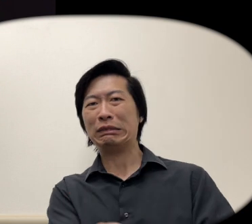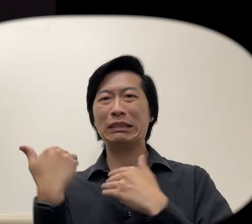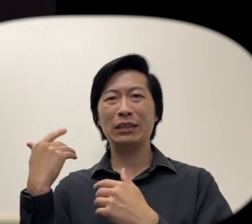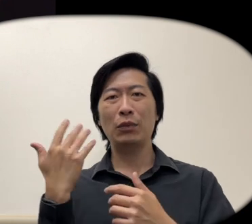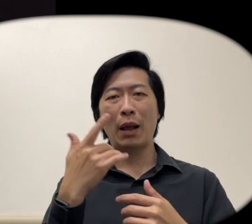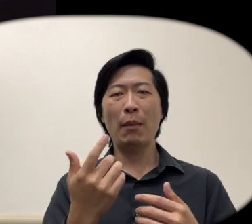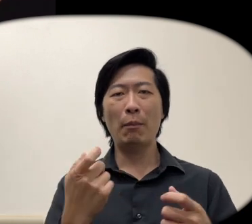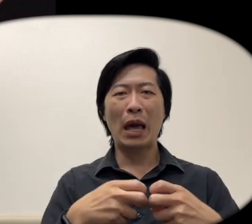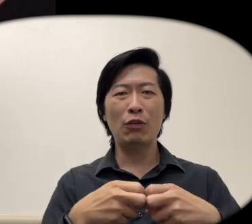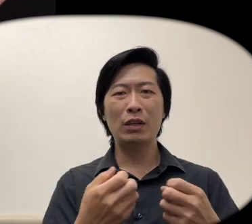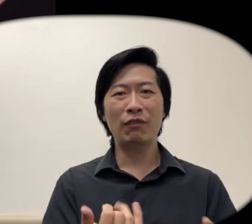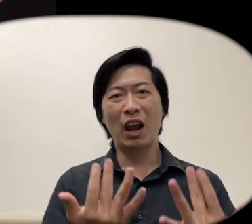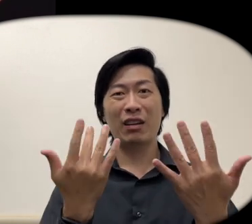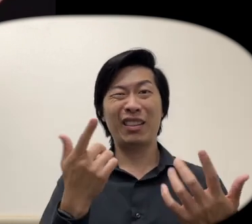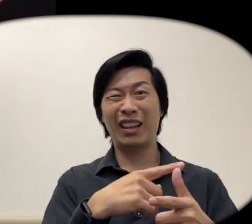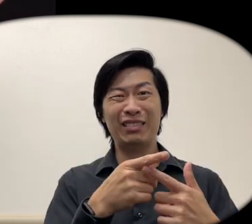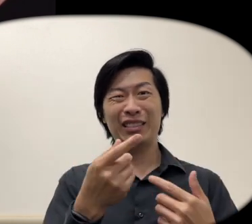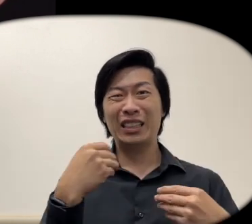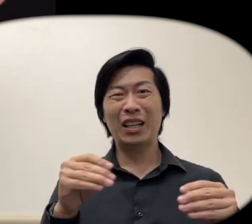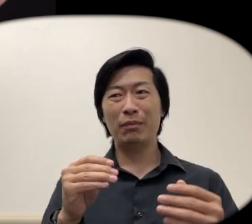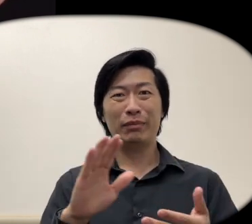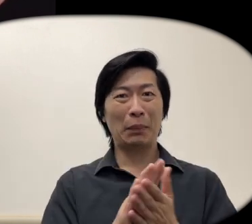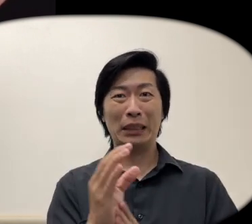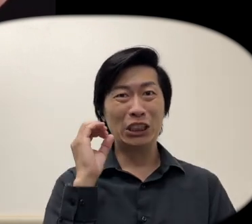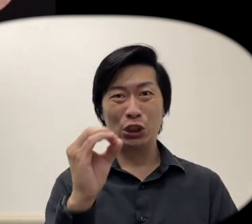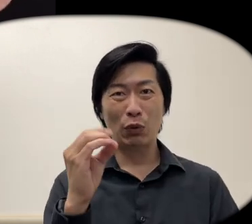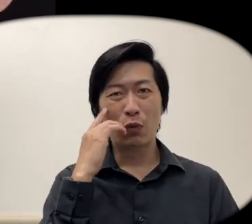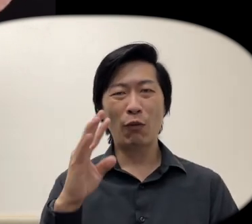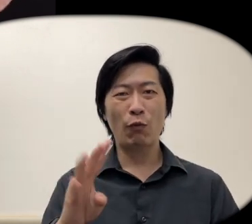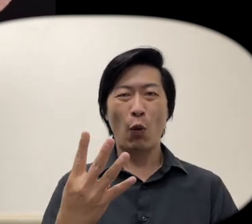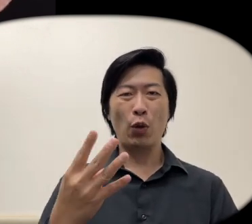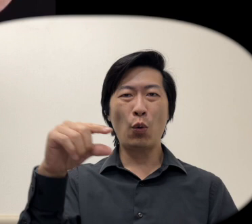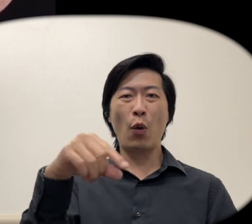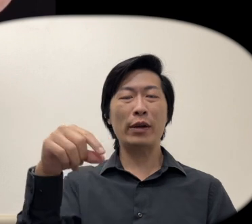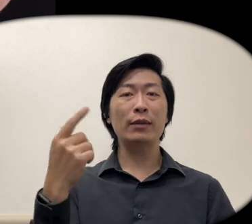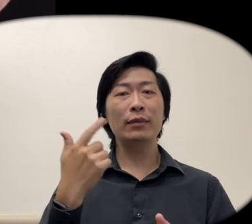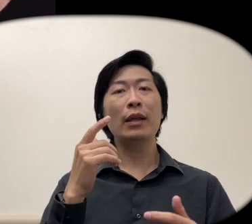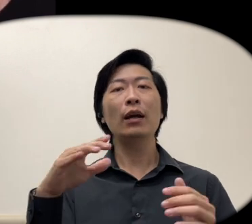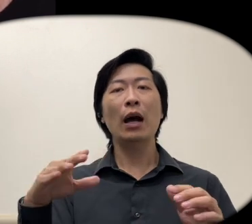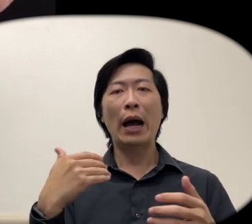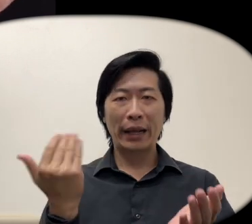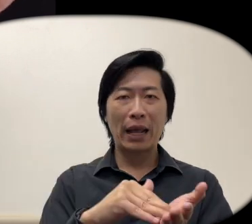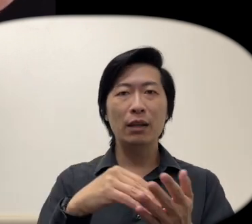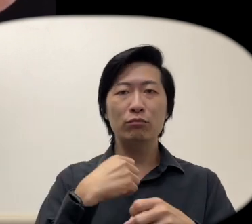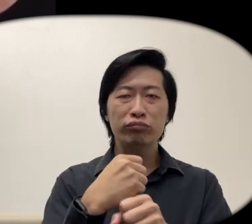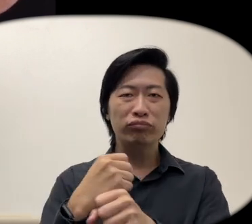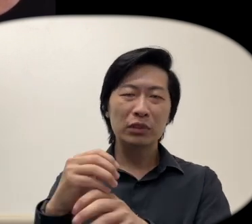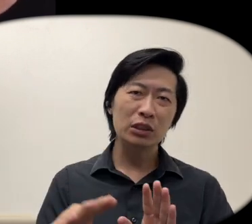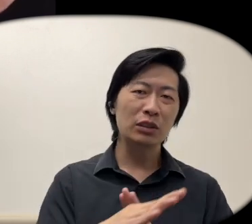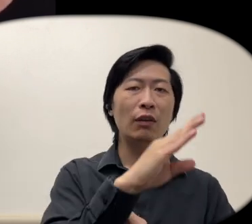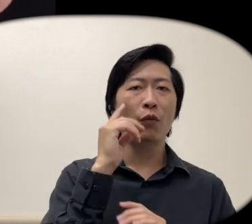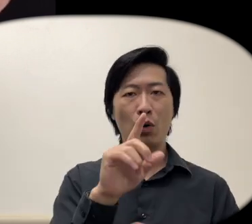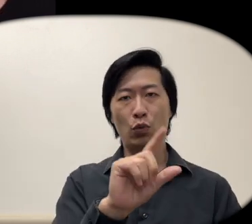to basically 0 in the fourth quarter. And then they were able to ramp up their volume again for the year 2022 into the